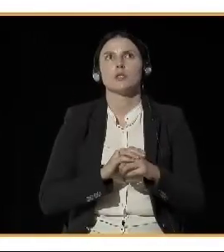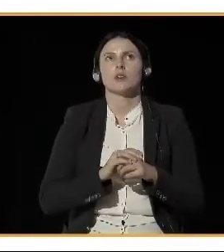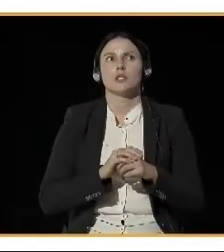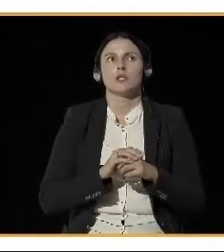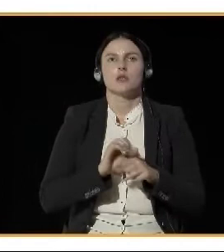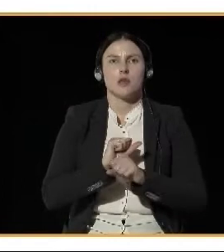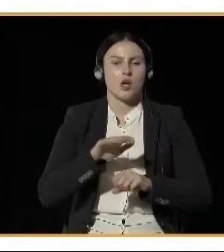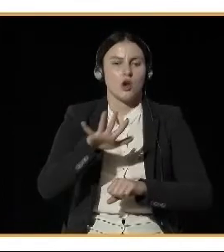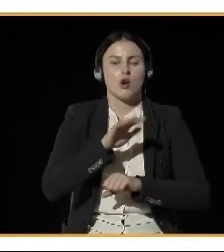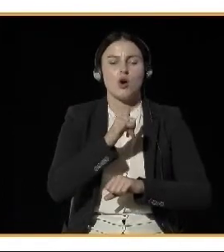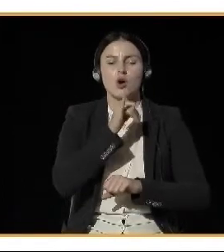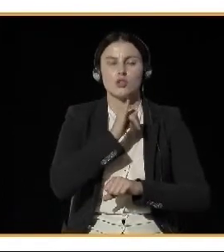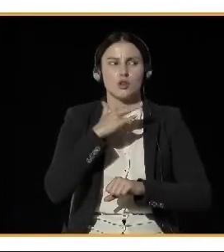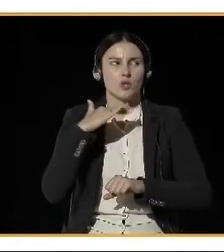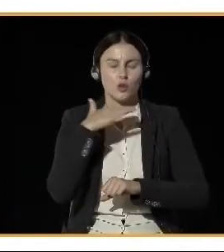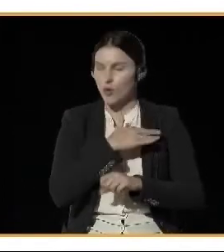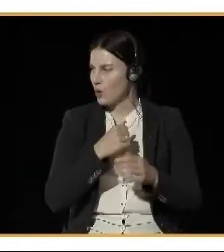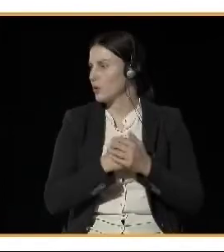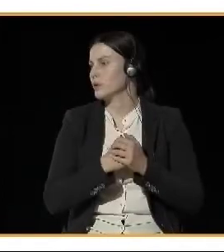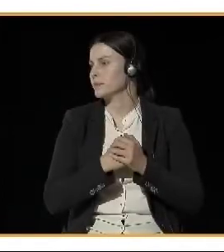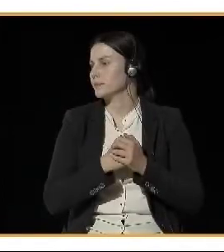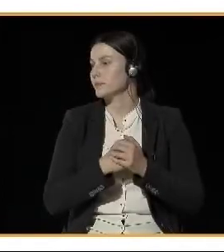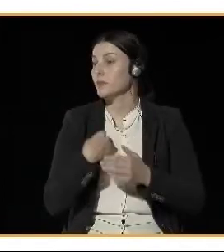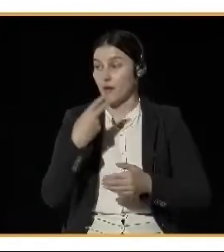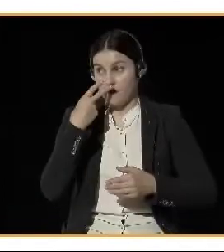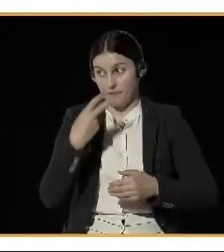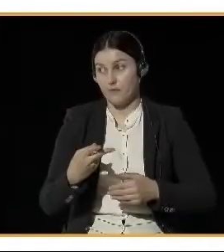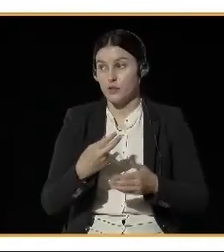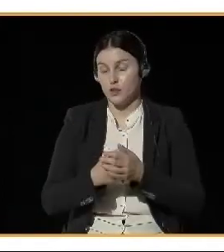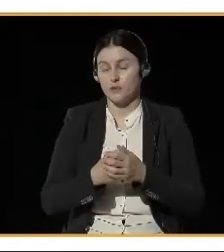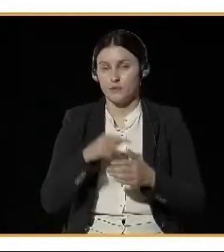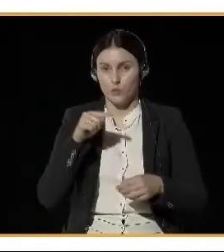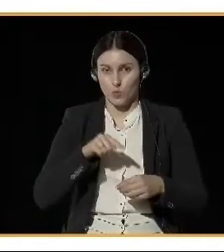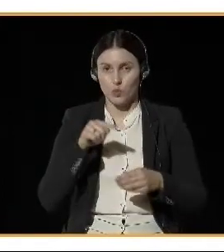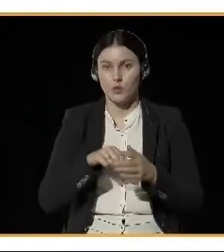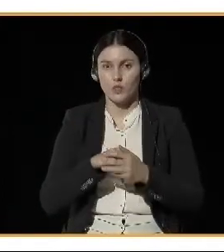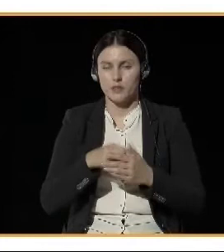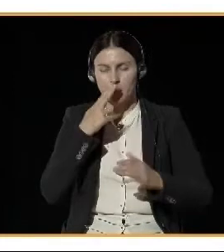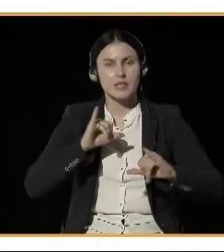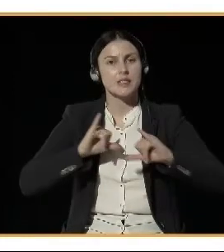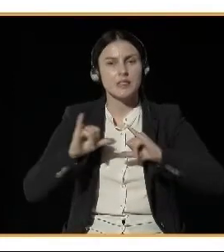you can see there is civic management, civic empowerment, and